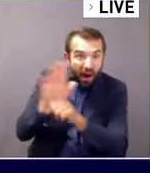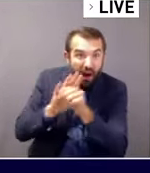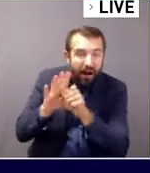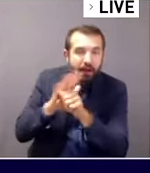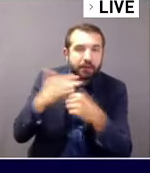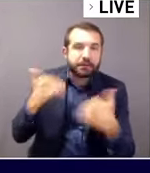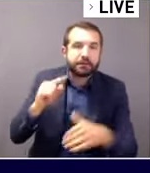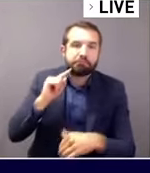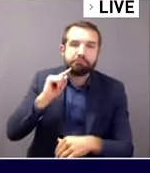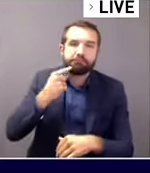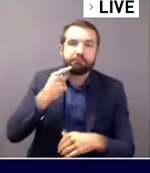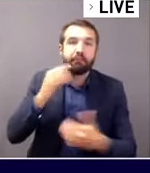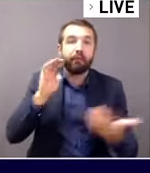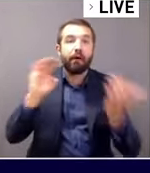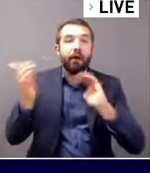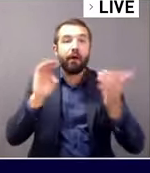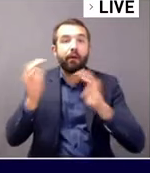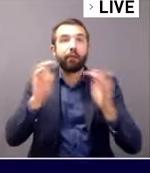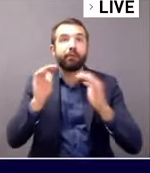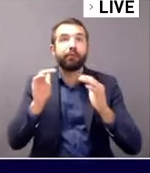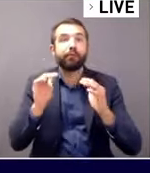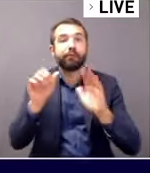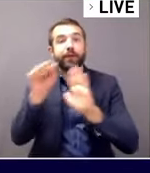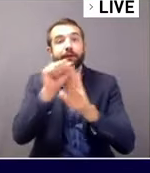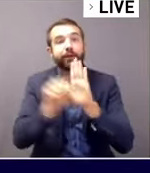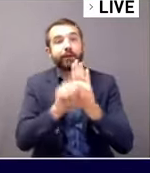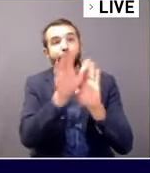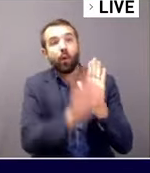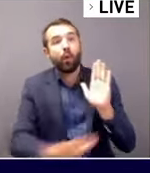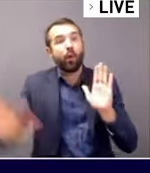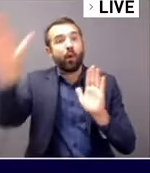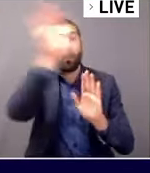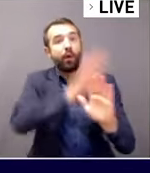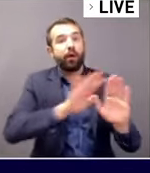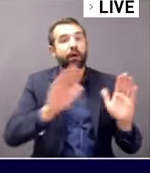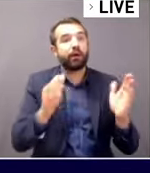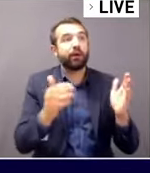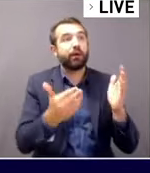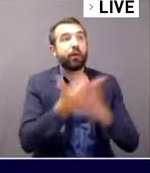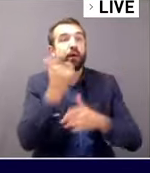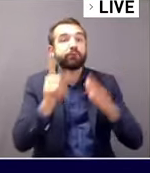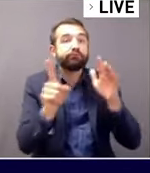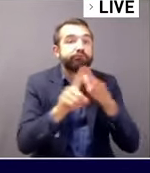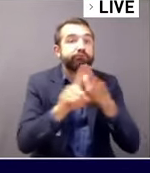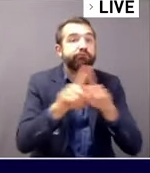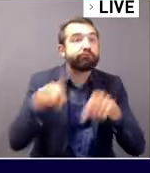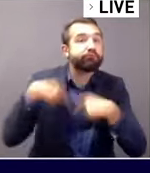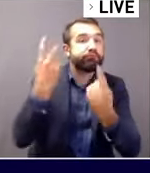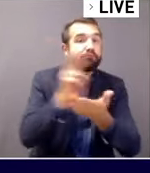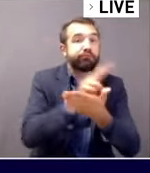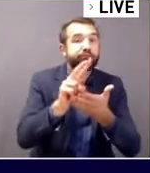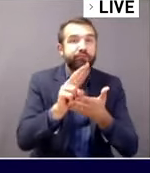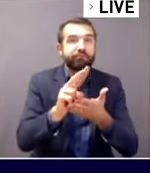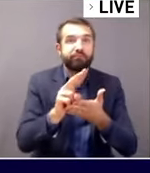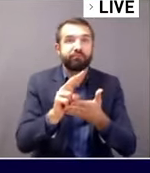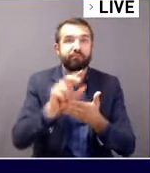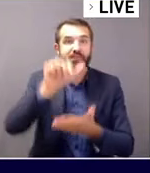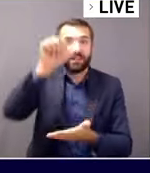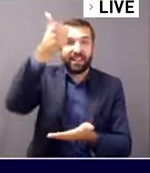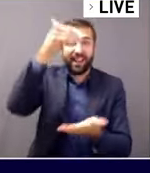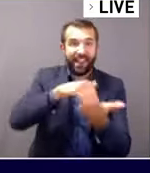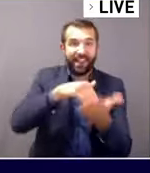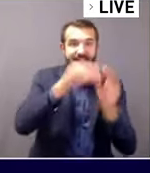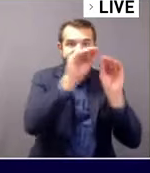in perspective, the statewide average of new cases over the last 2 weeks is 2.75 for